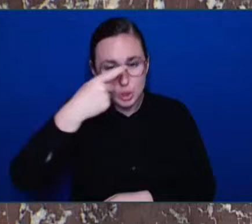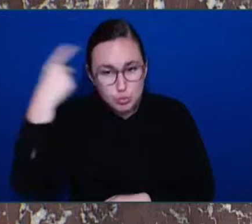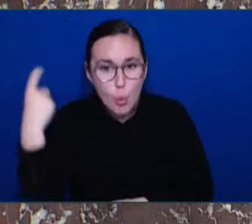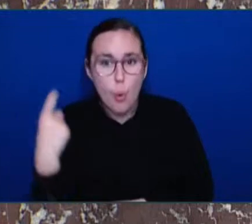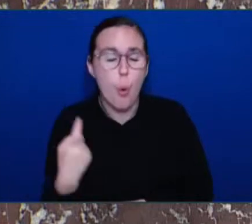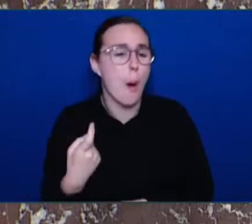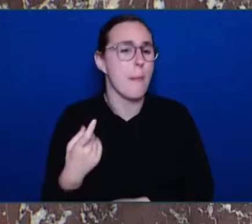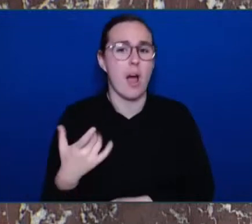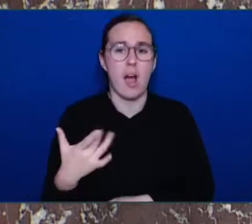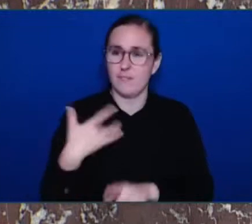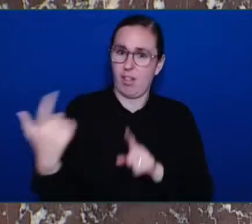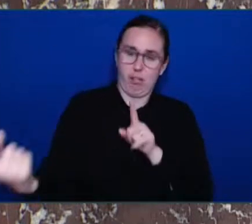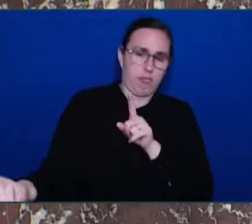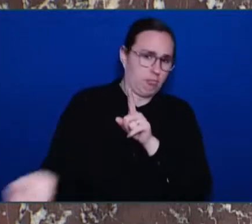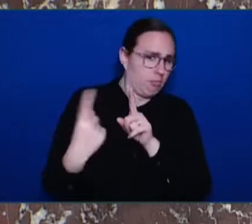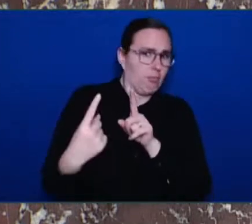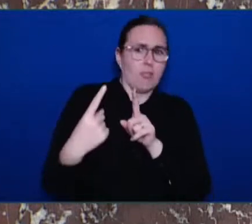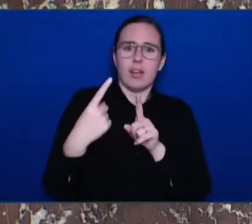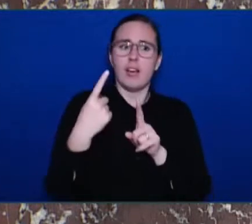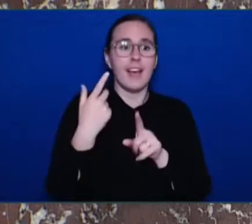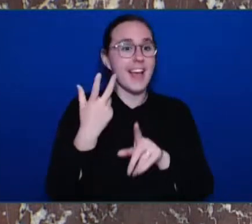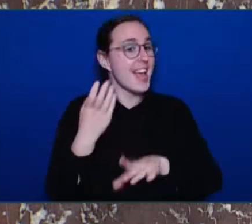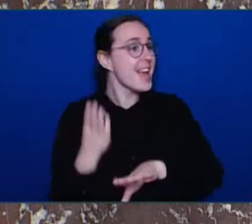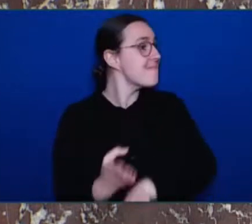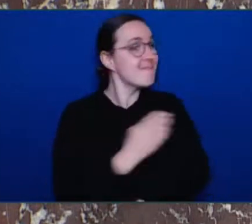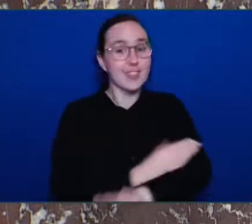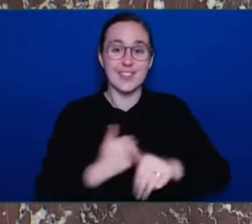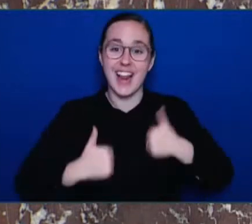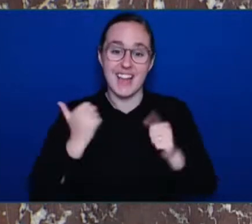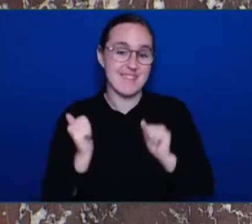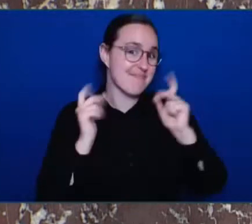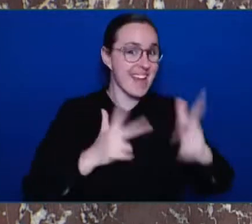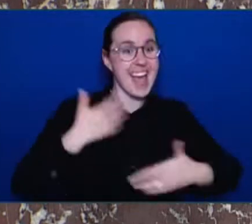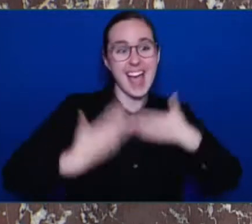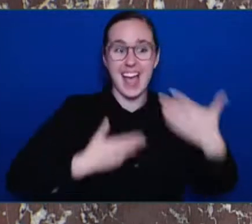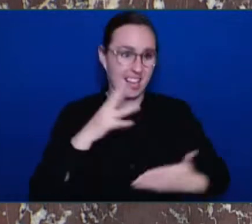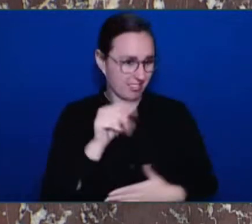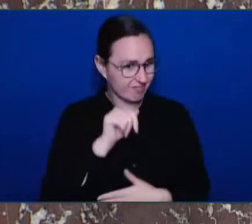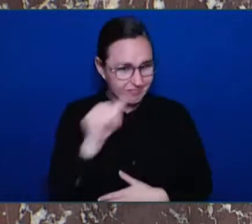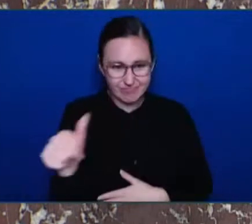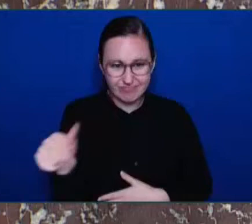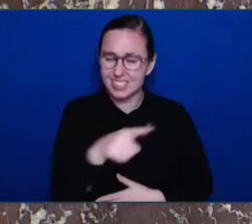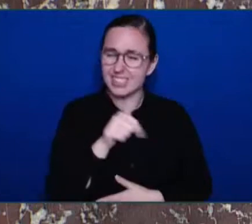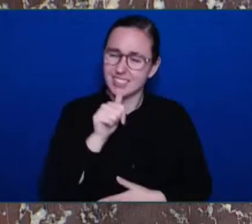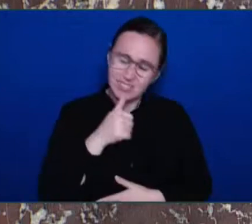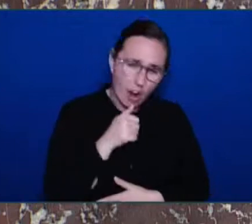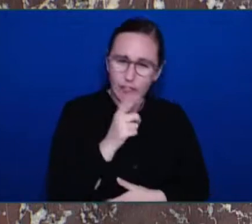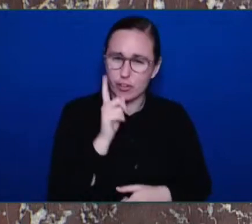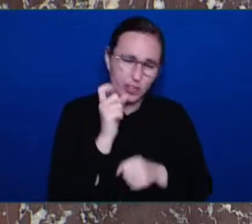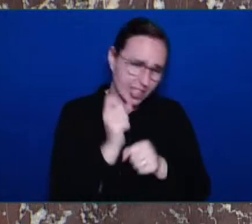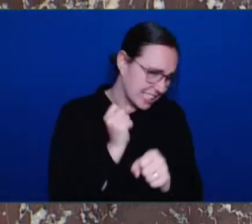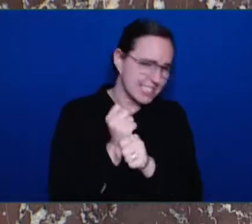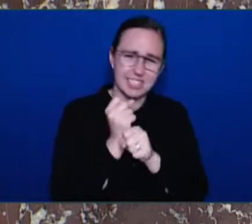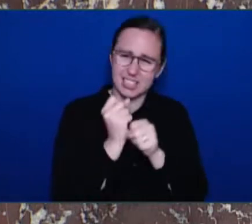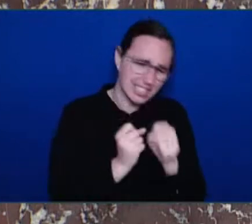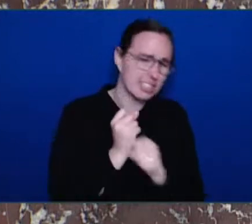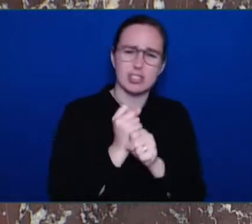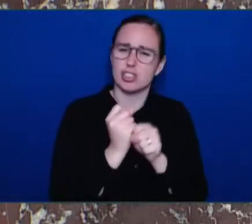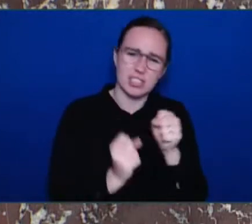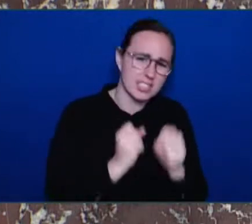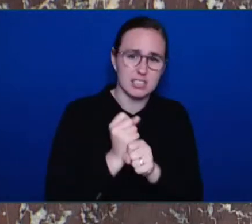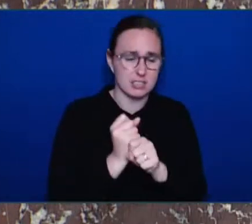years following violent incidents. If the NDP actually cared about the victims of prolific offenders, they would